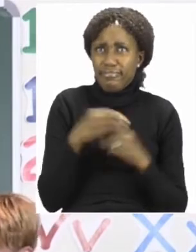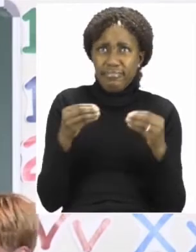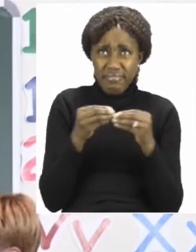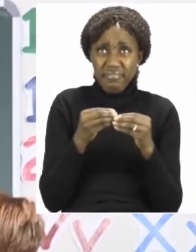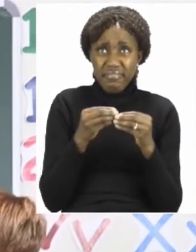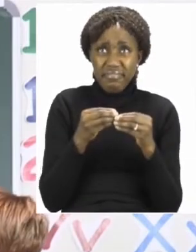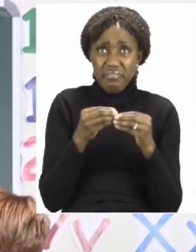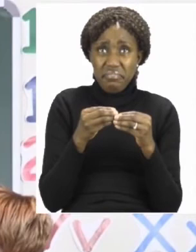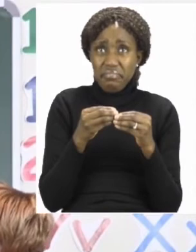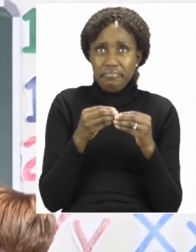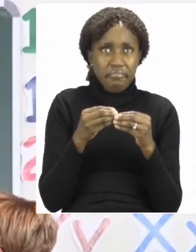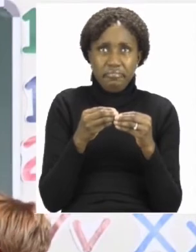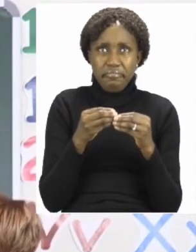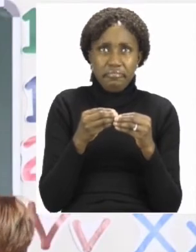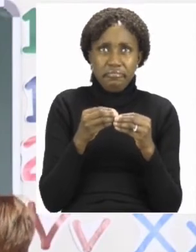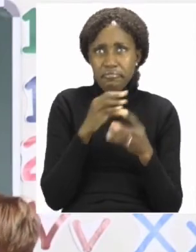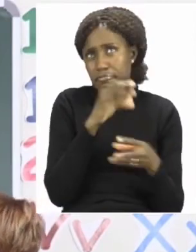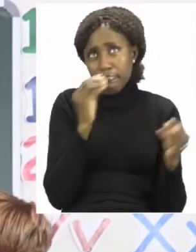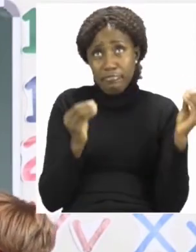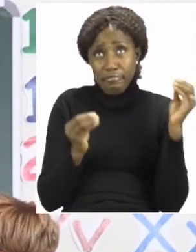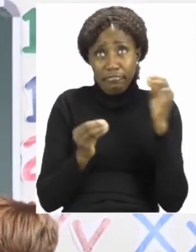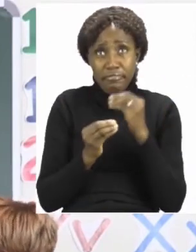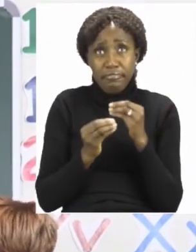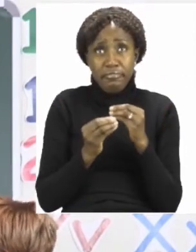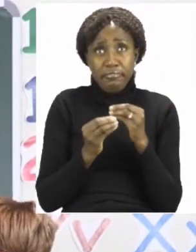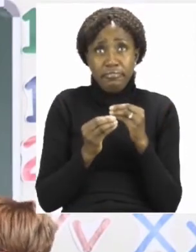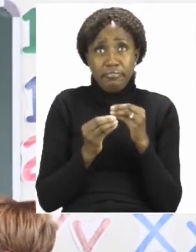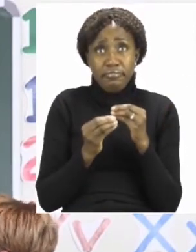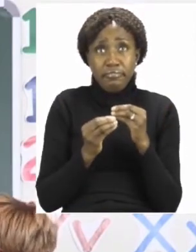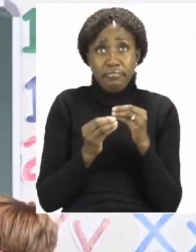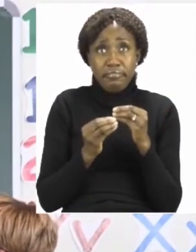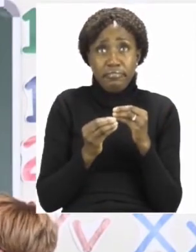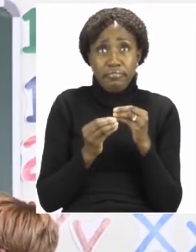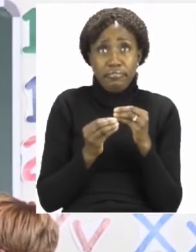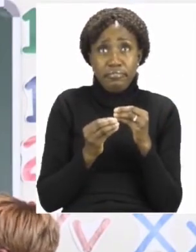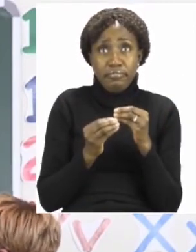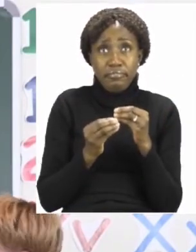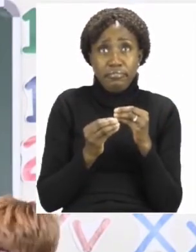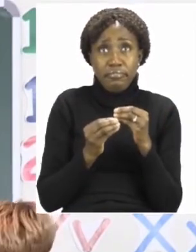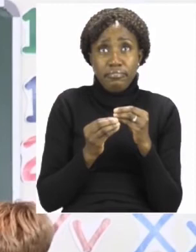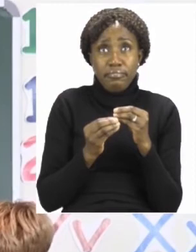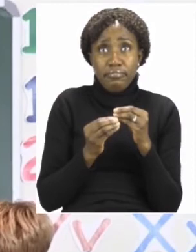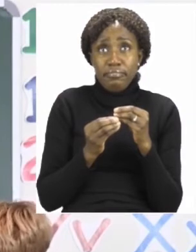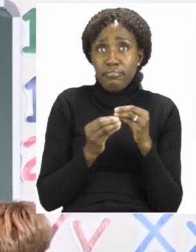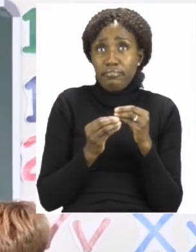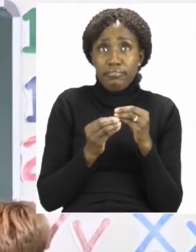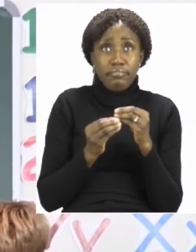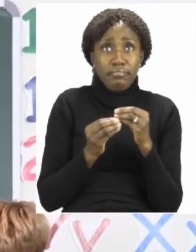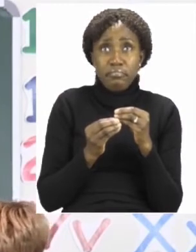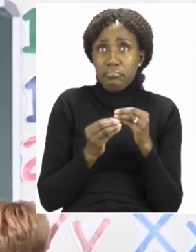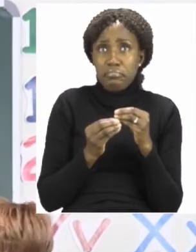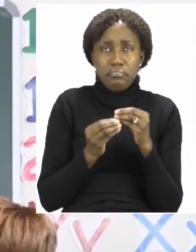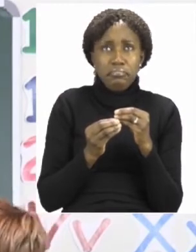this way no this way it still does not fit